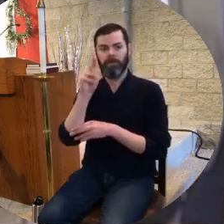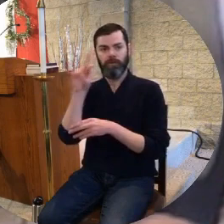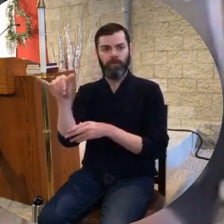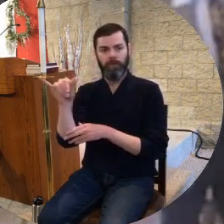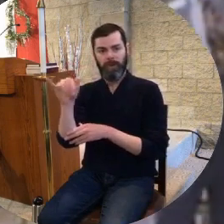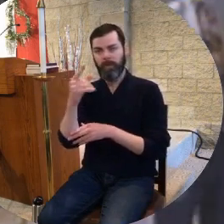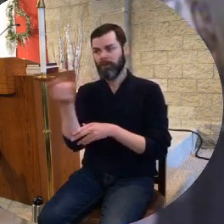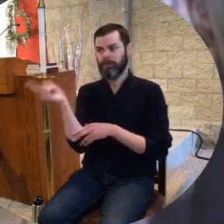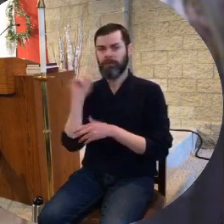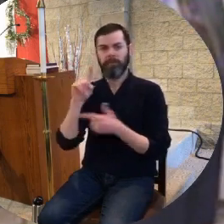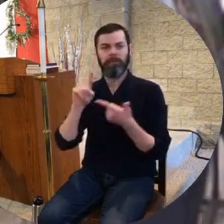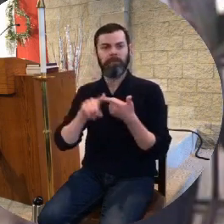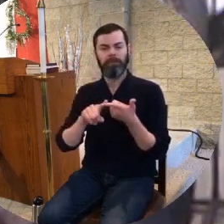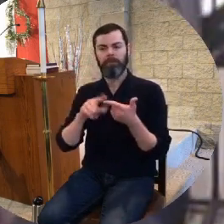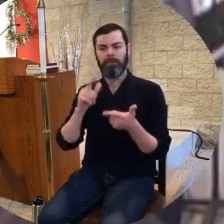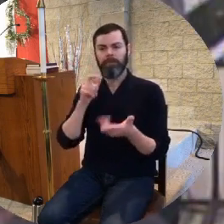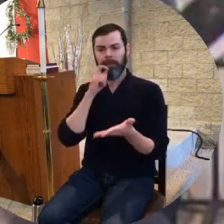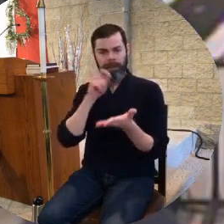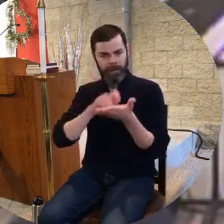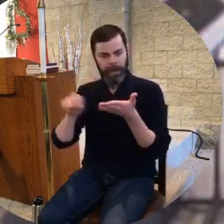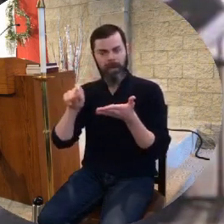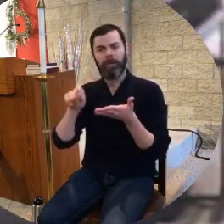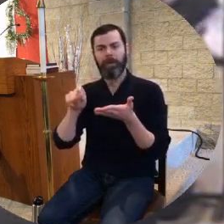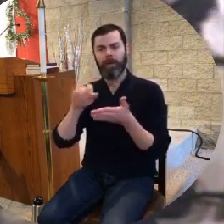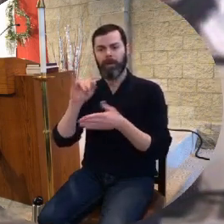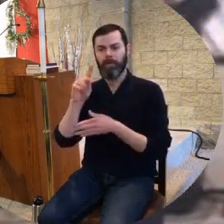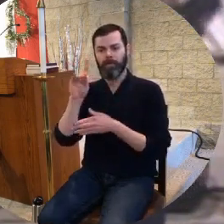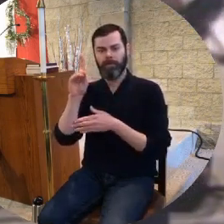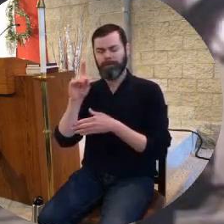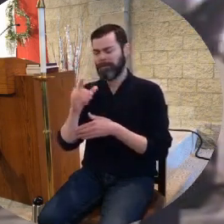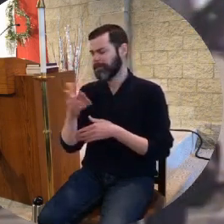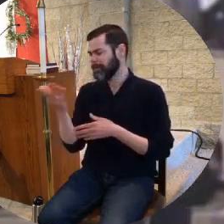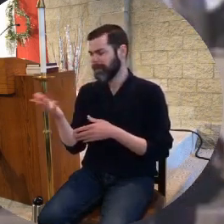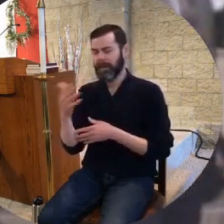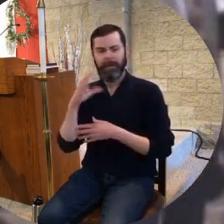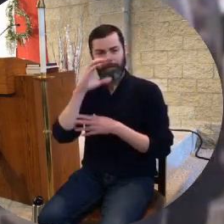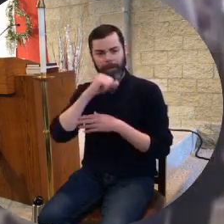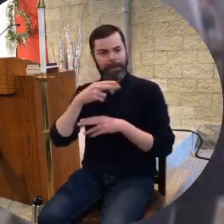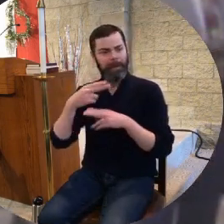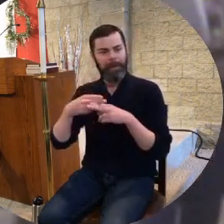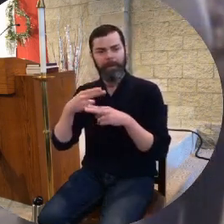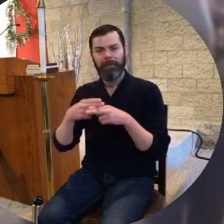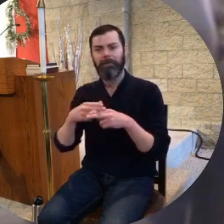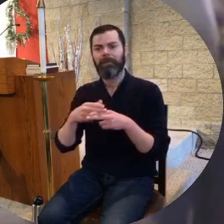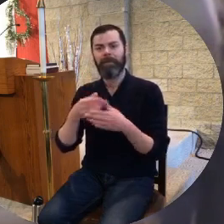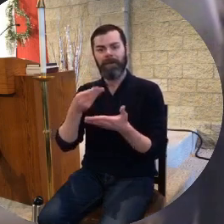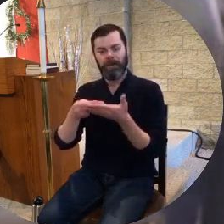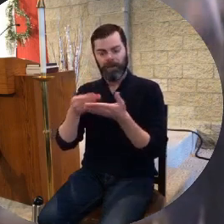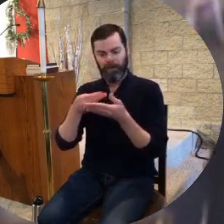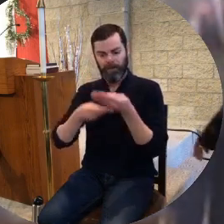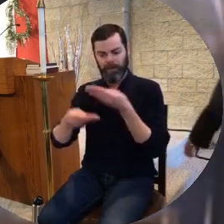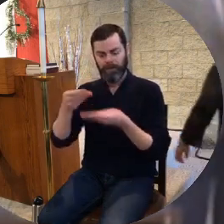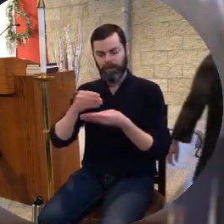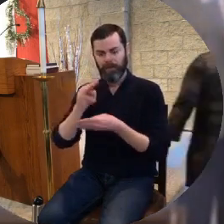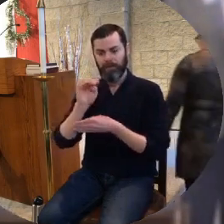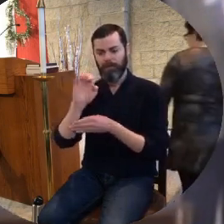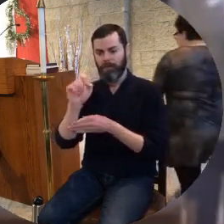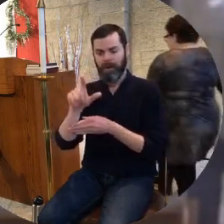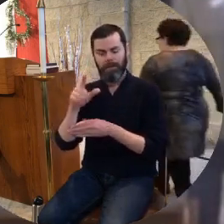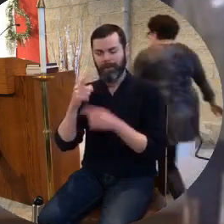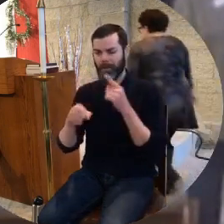Belton, Assistant Treasurer Jim Knapp, Treasurer Michael Showalter, not able to be with us